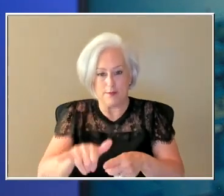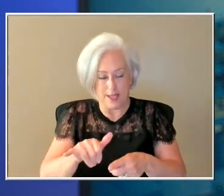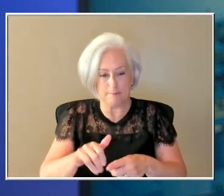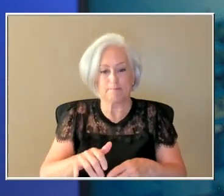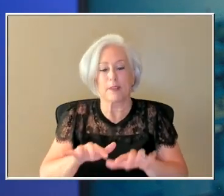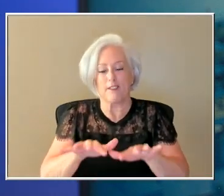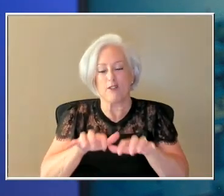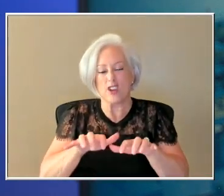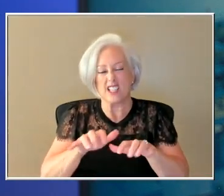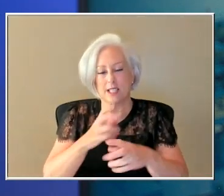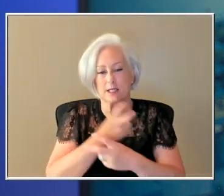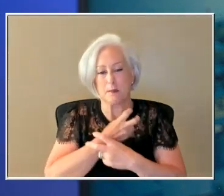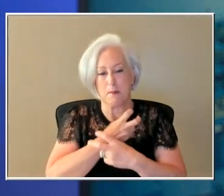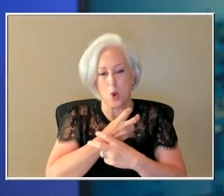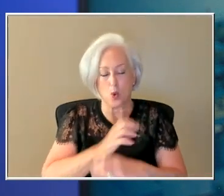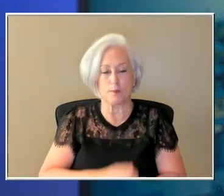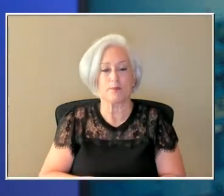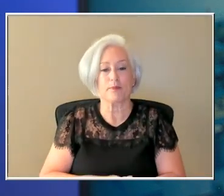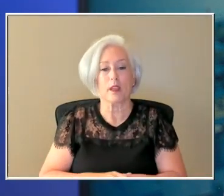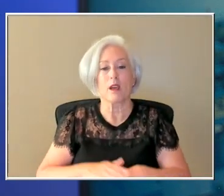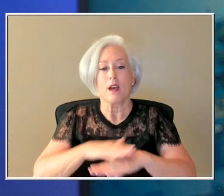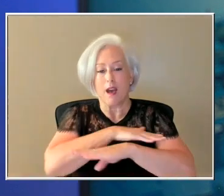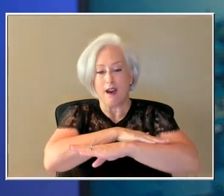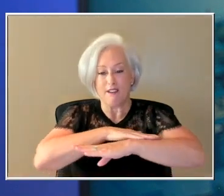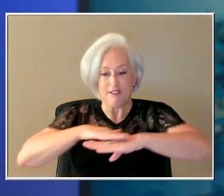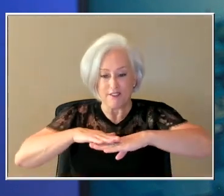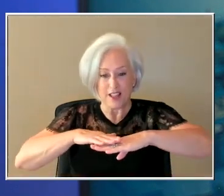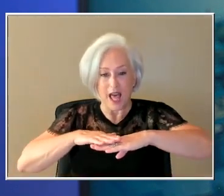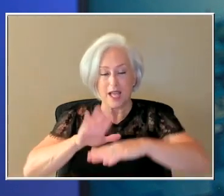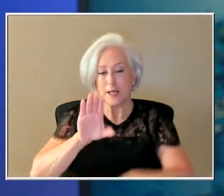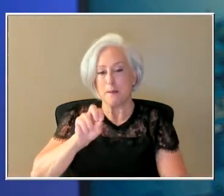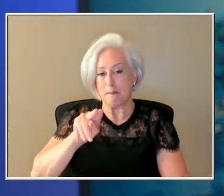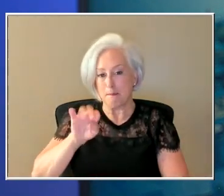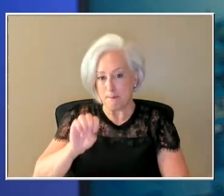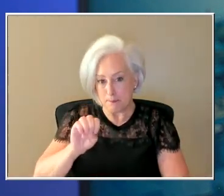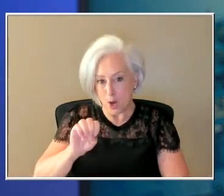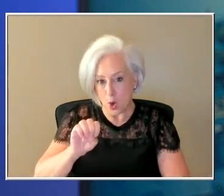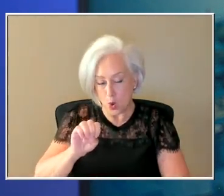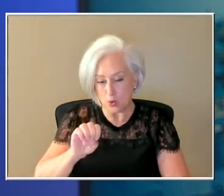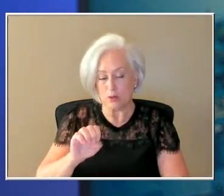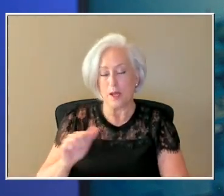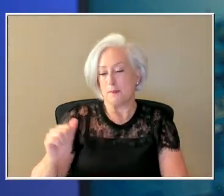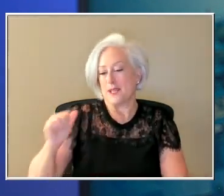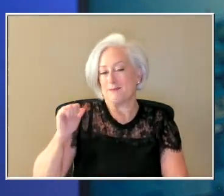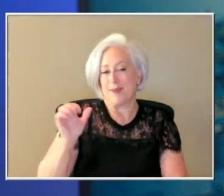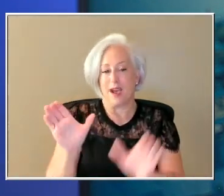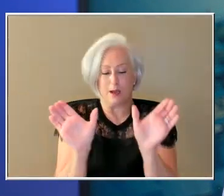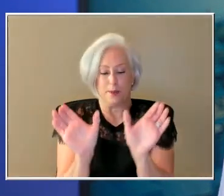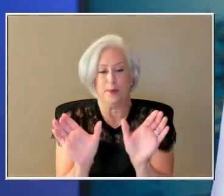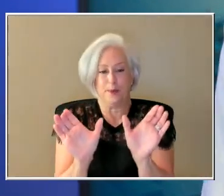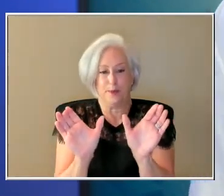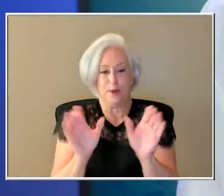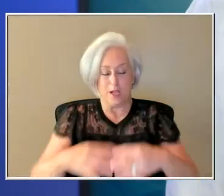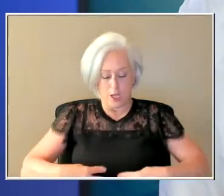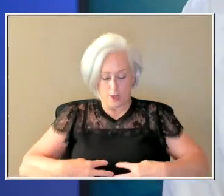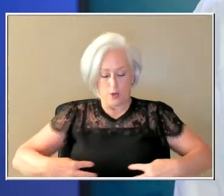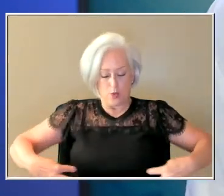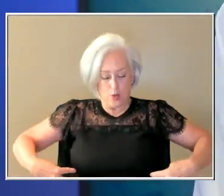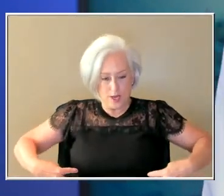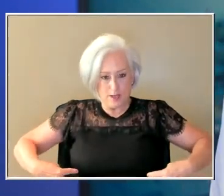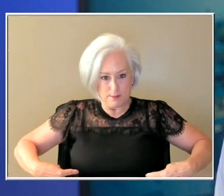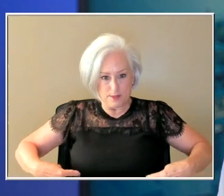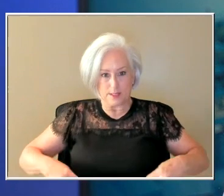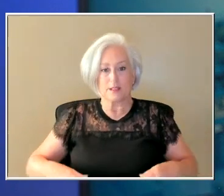the flat bones, such as the scapula or the pelvis or the ribs or the sternum, it doesn't have as good an